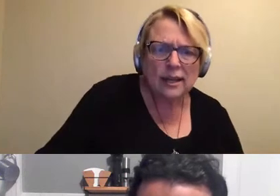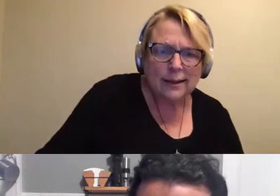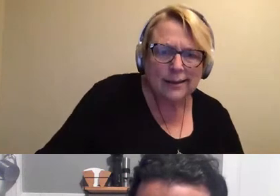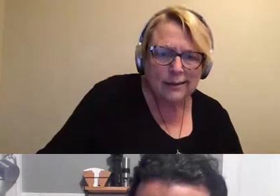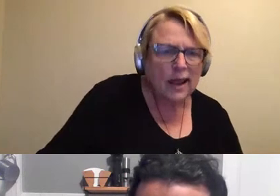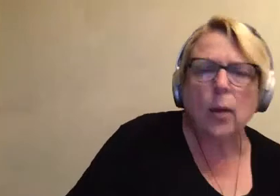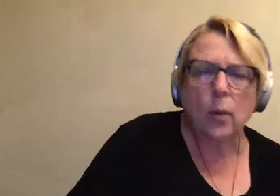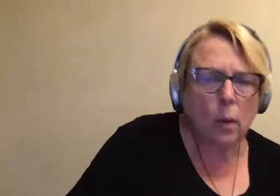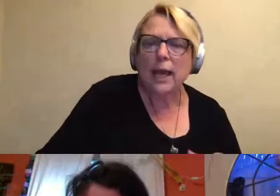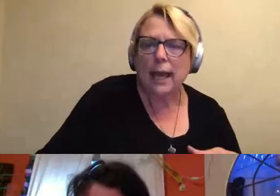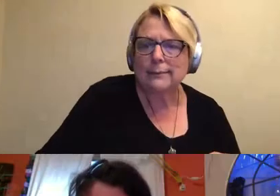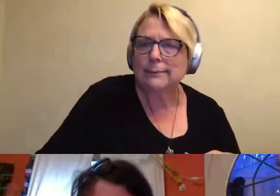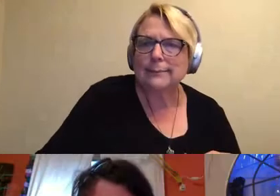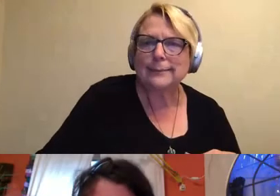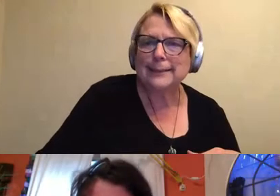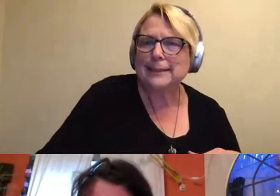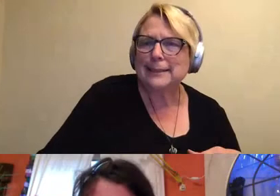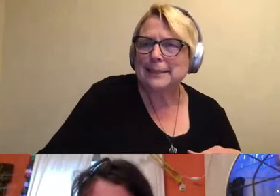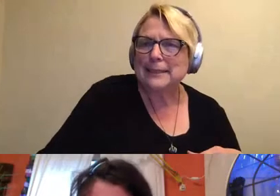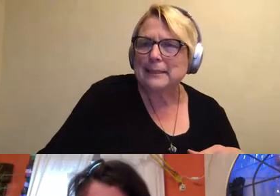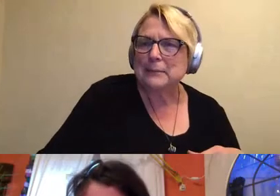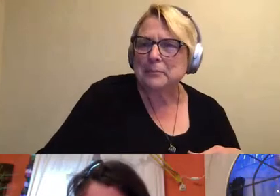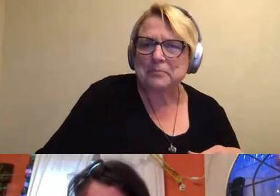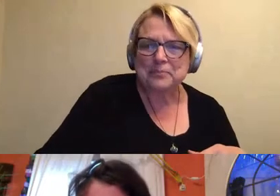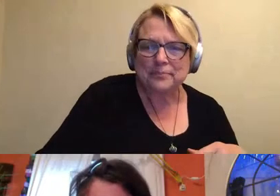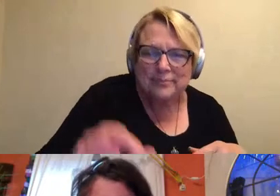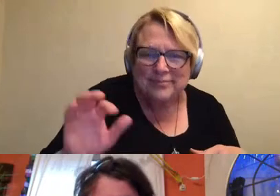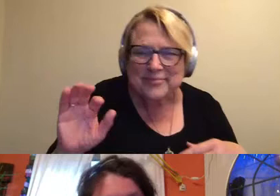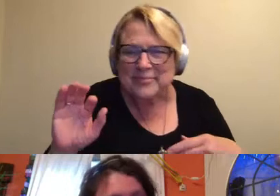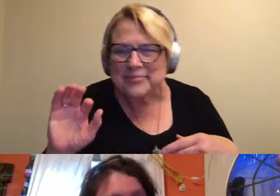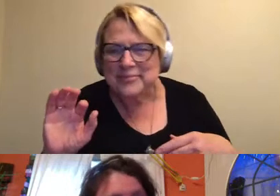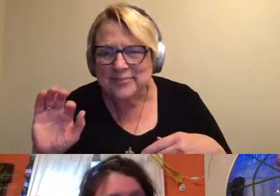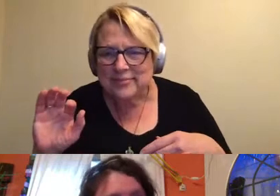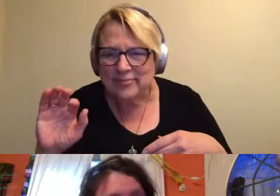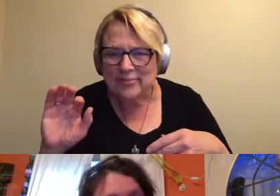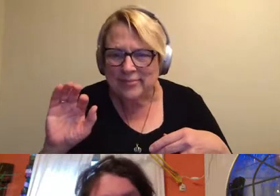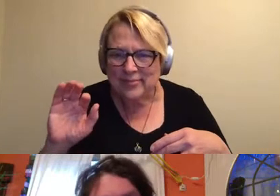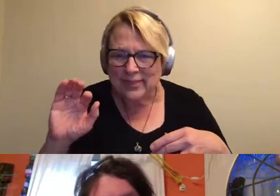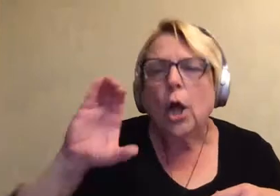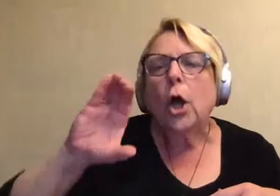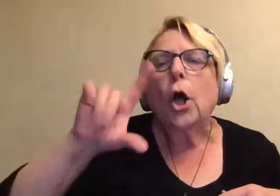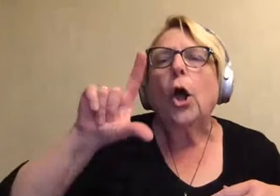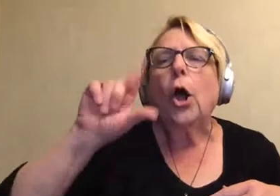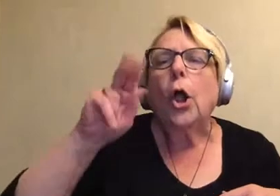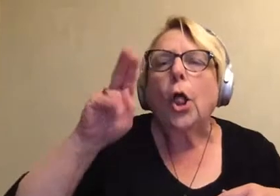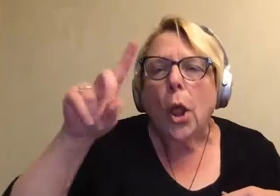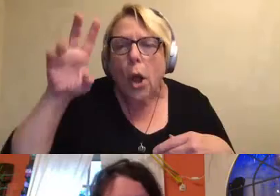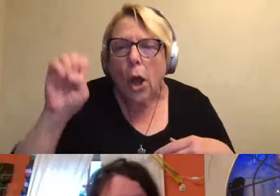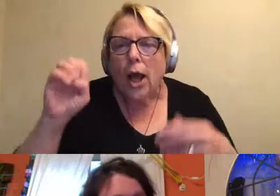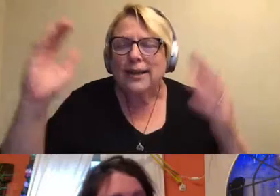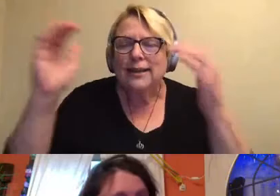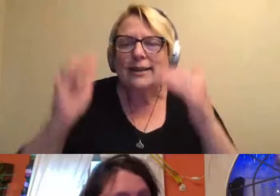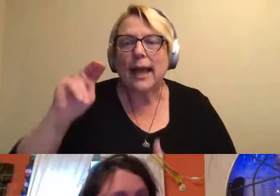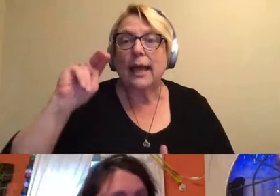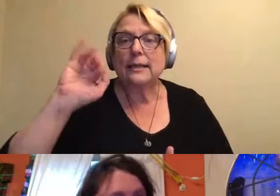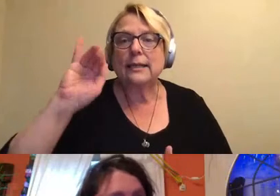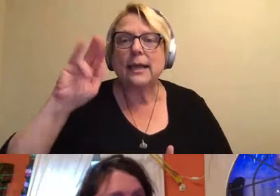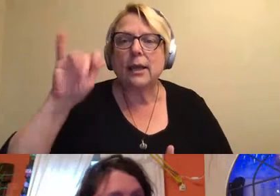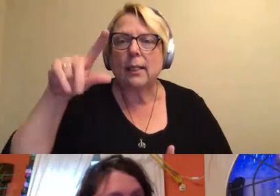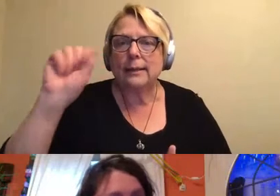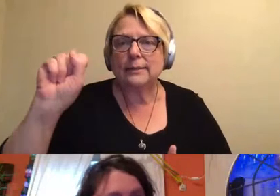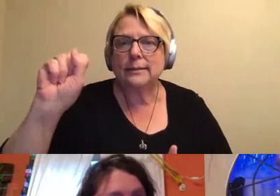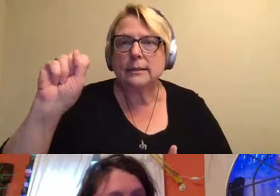I'm on. Okay. This Thank is you, Claude. All right. Nicholas Lajoie. I'm here unless a